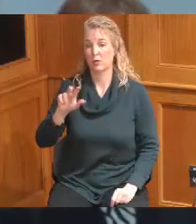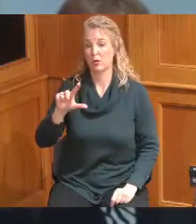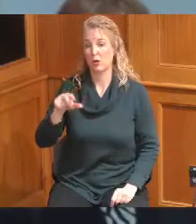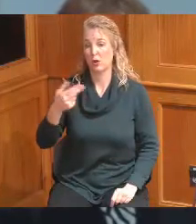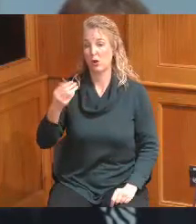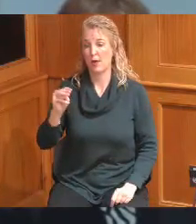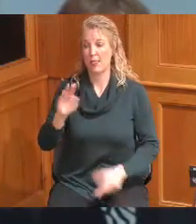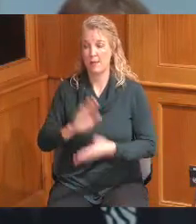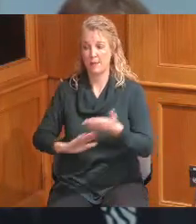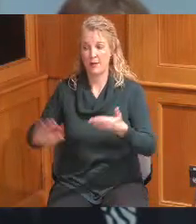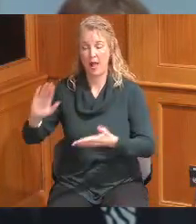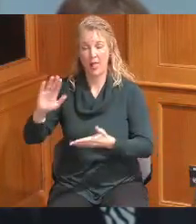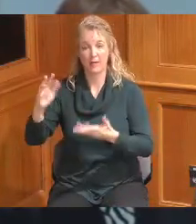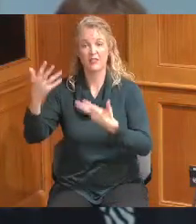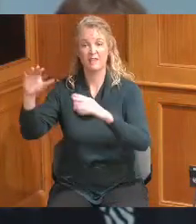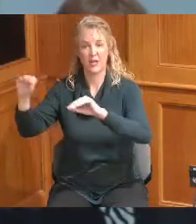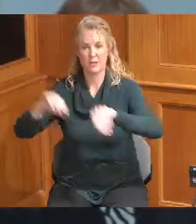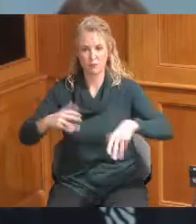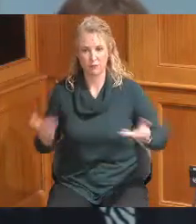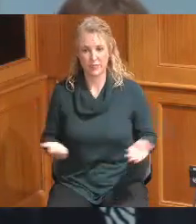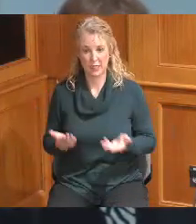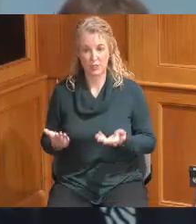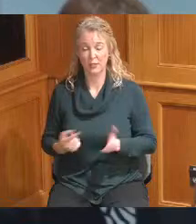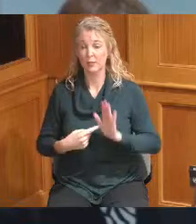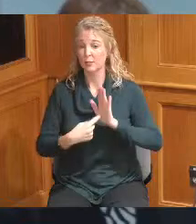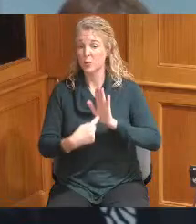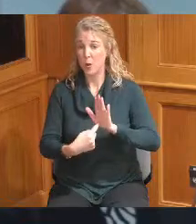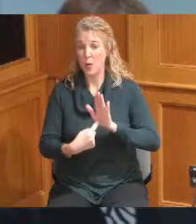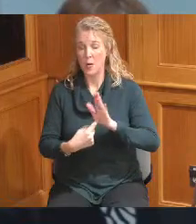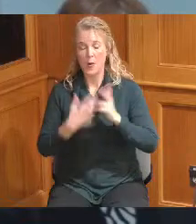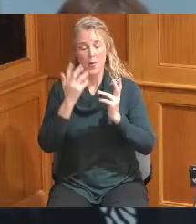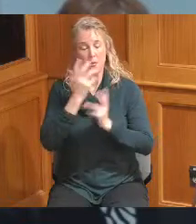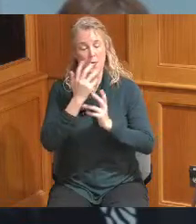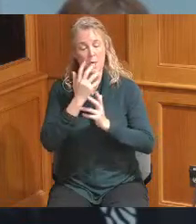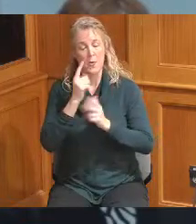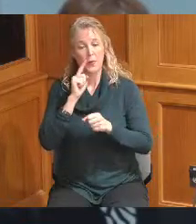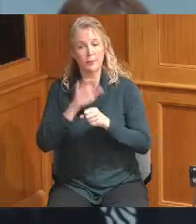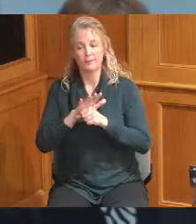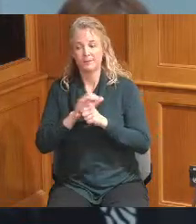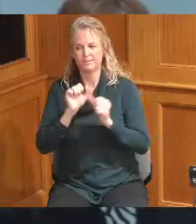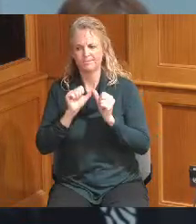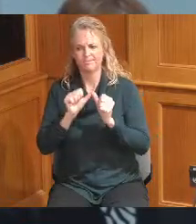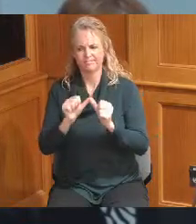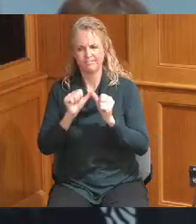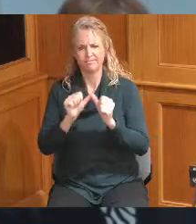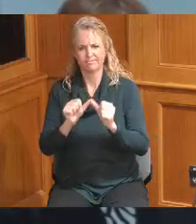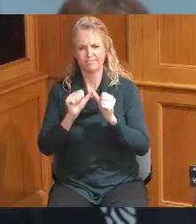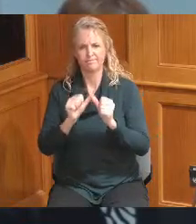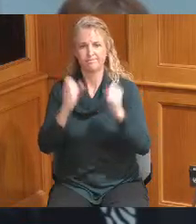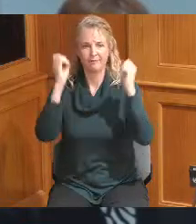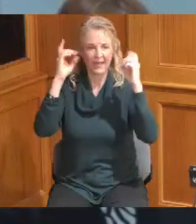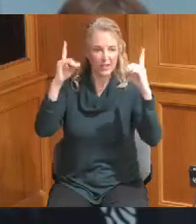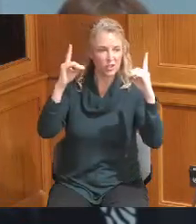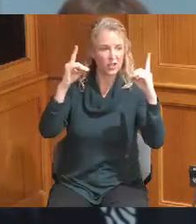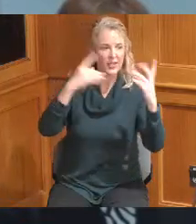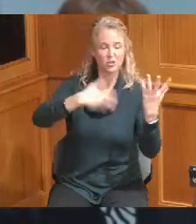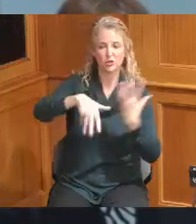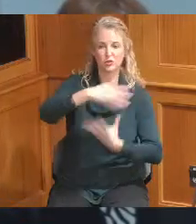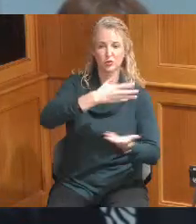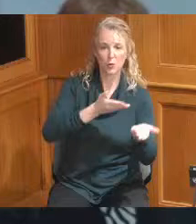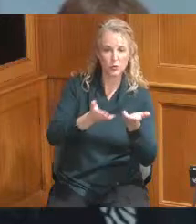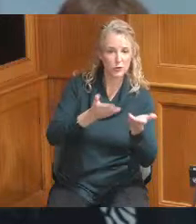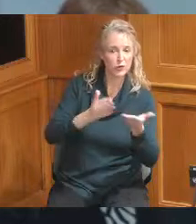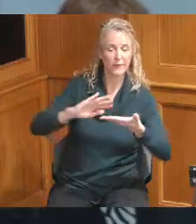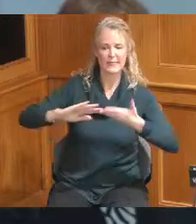and later moving to Cincinnati, demonstrating an enduring dedication to education, social service, and